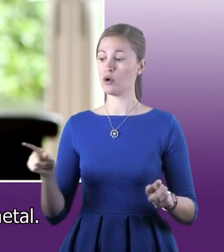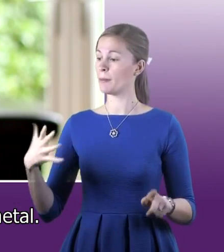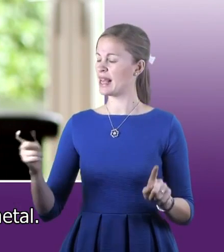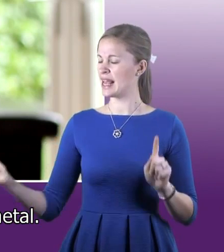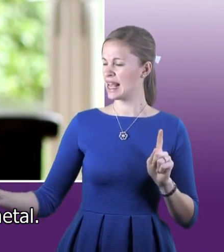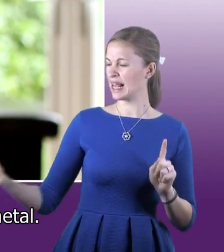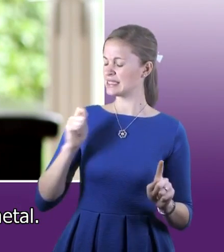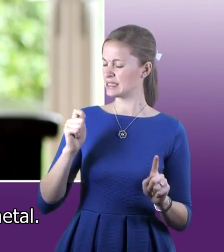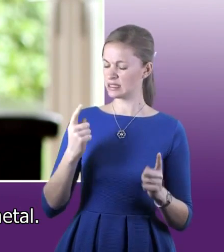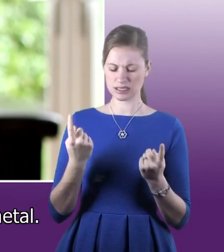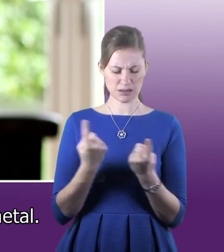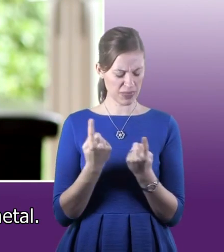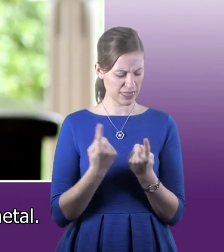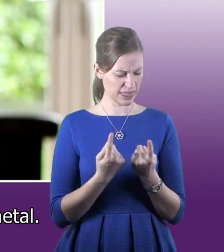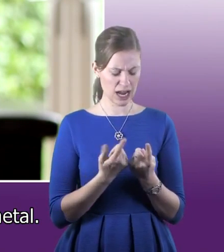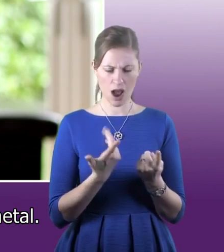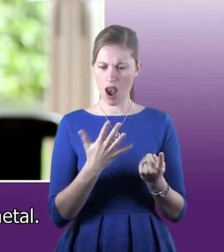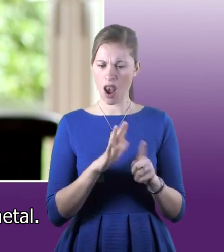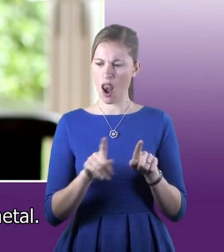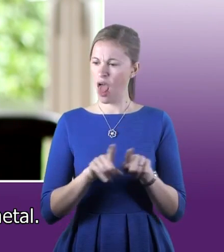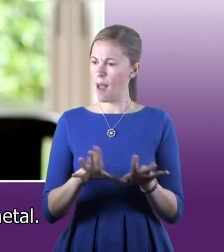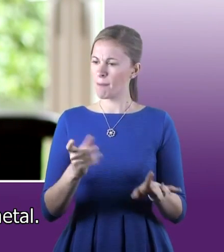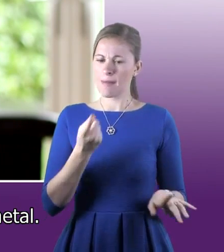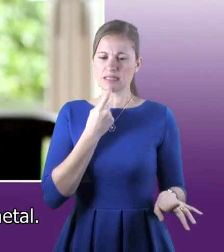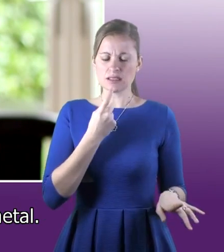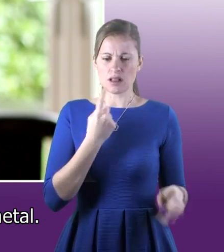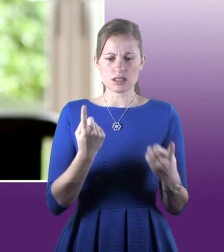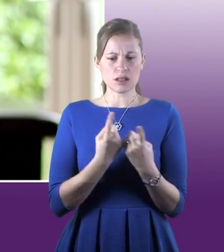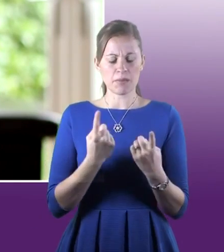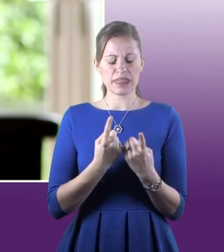with something very solidly metal.